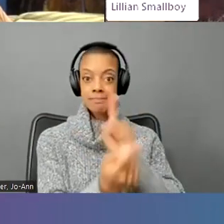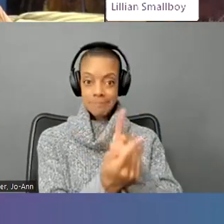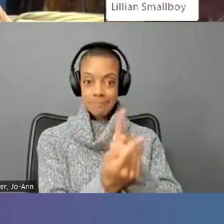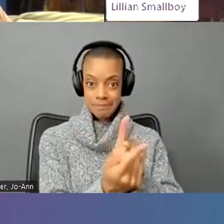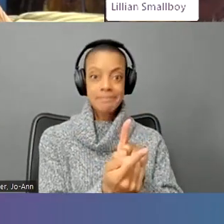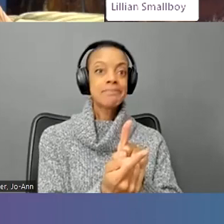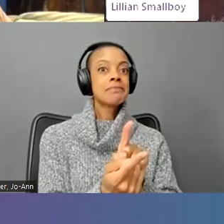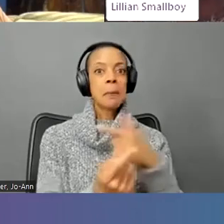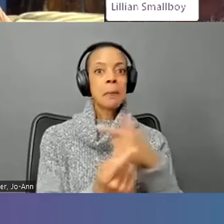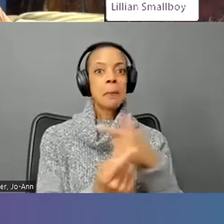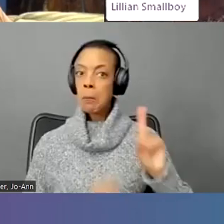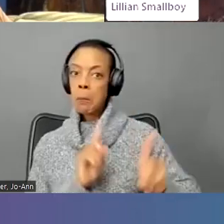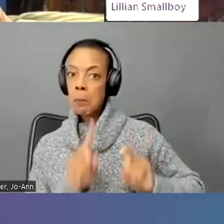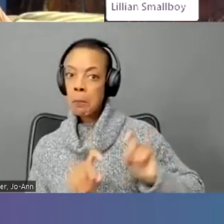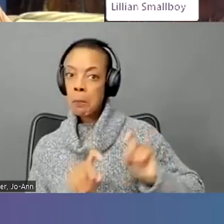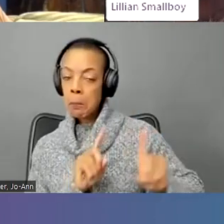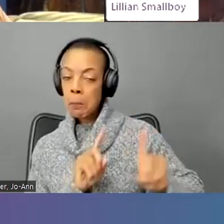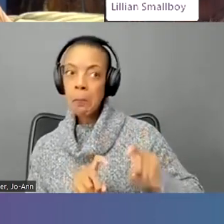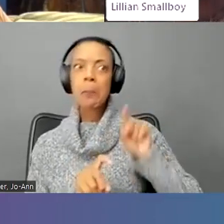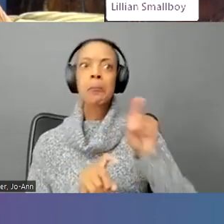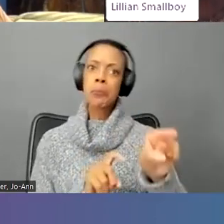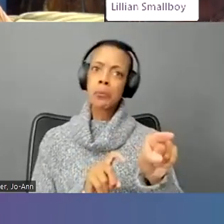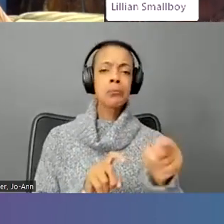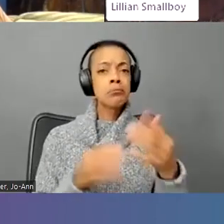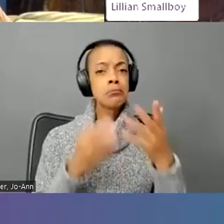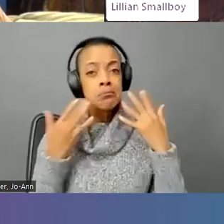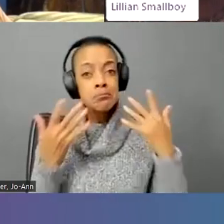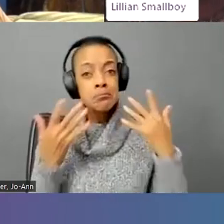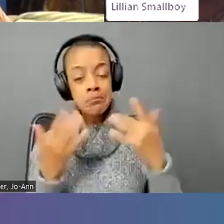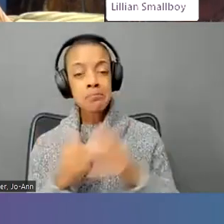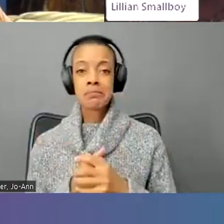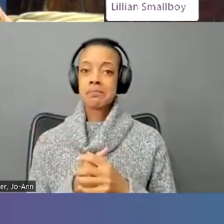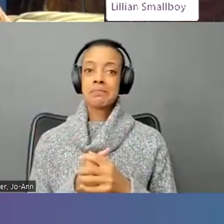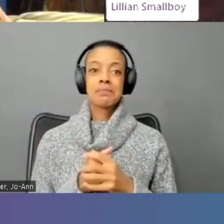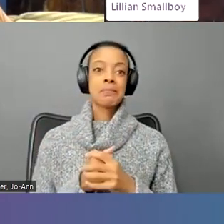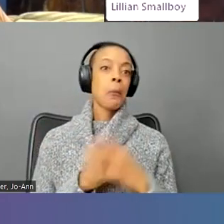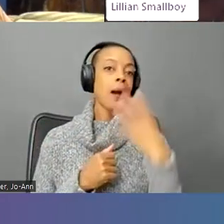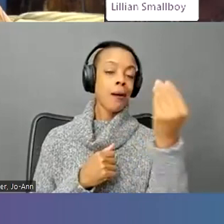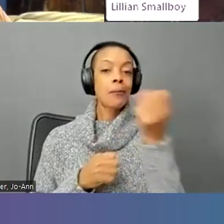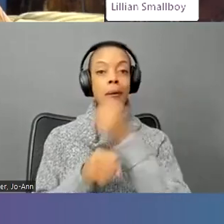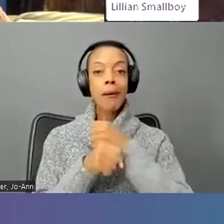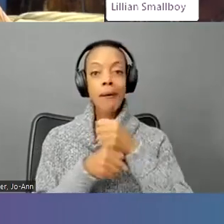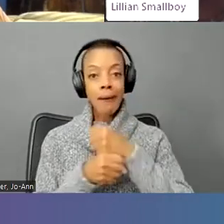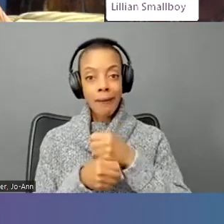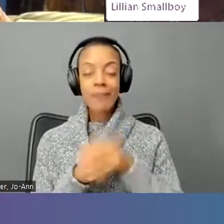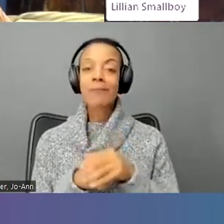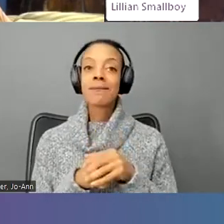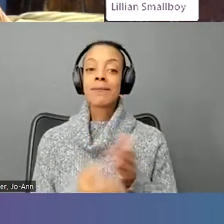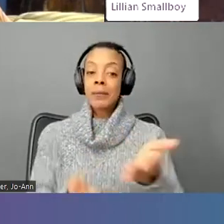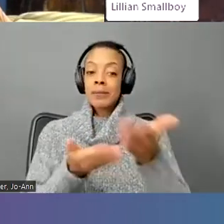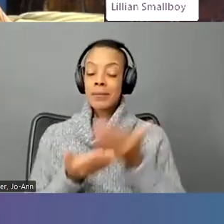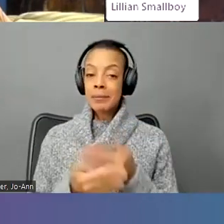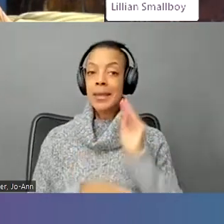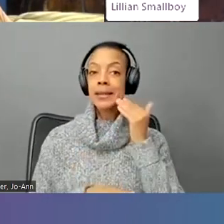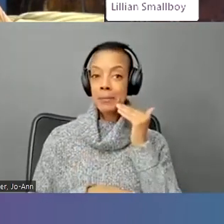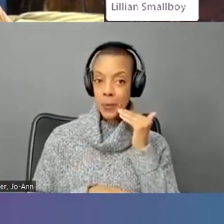some questions and you were very kind and took me out for coffee, offered me tobacco, which